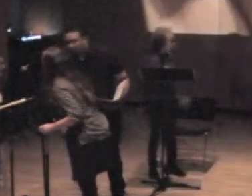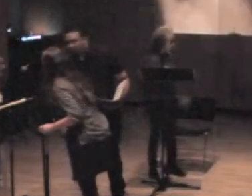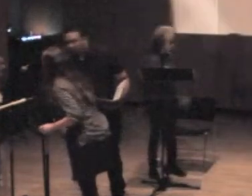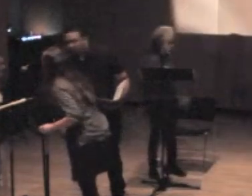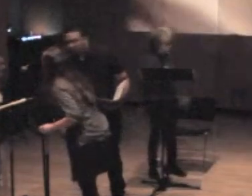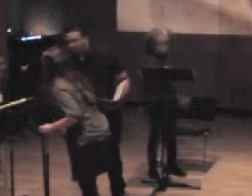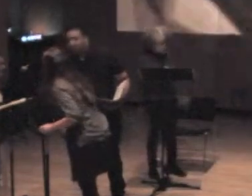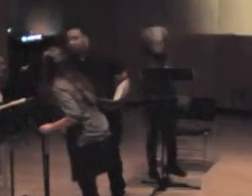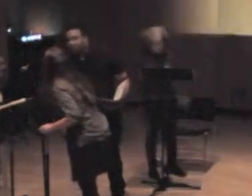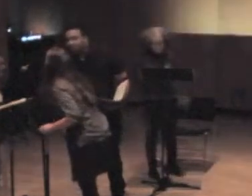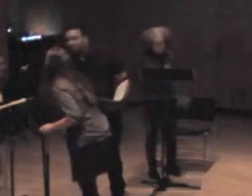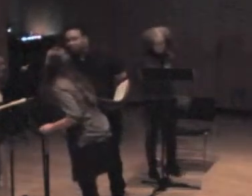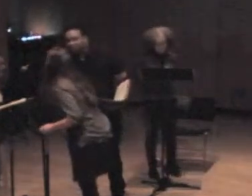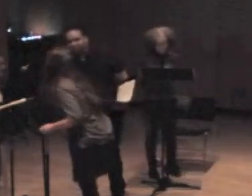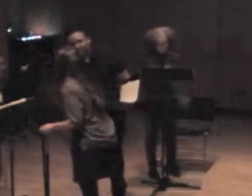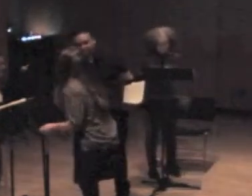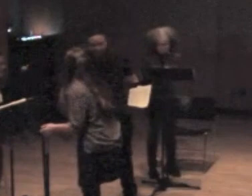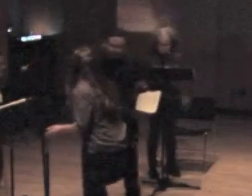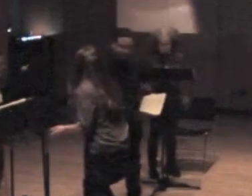intimate between